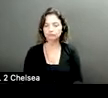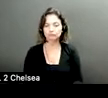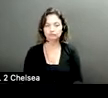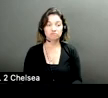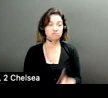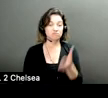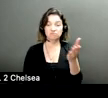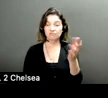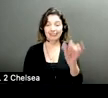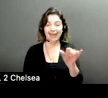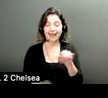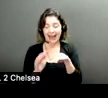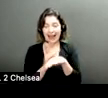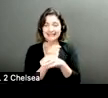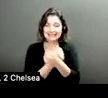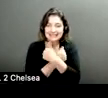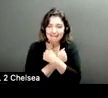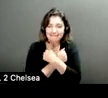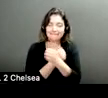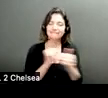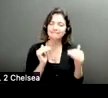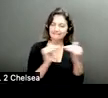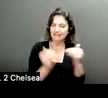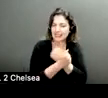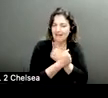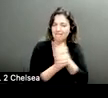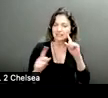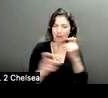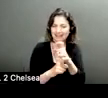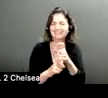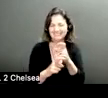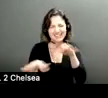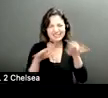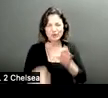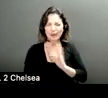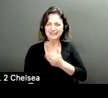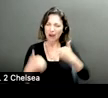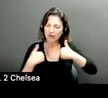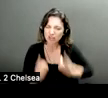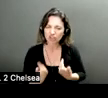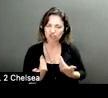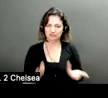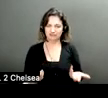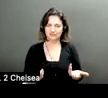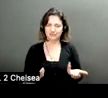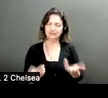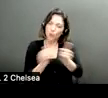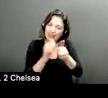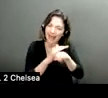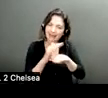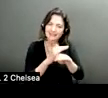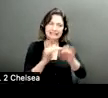embraces a lot of the access fatigue we may have, the breakdown in communication often, especially